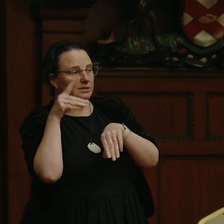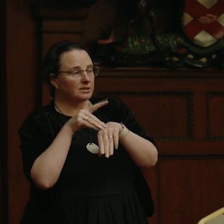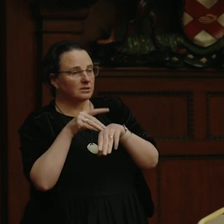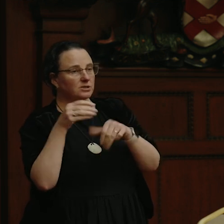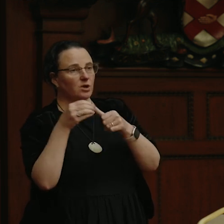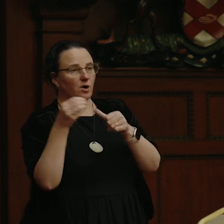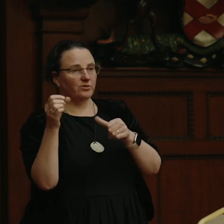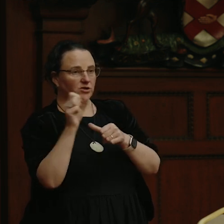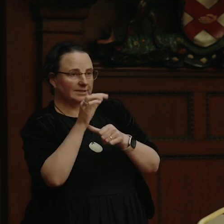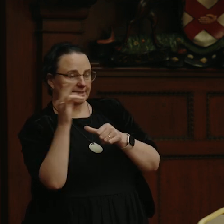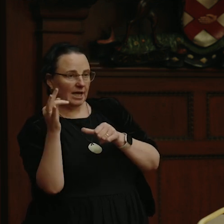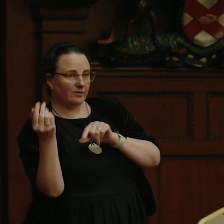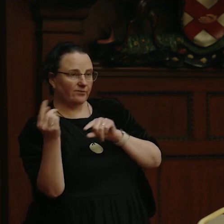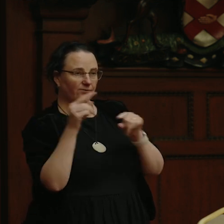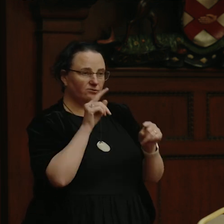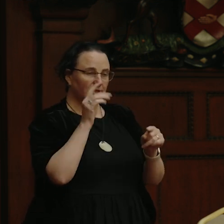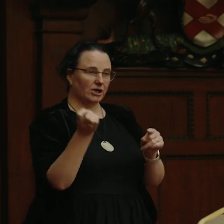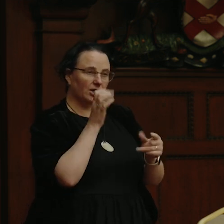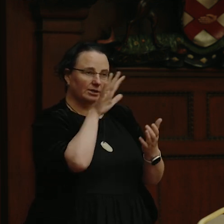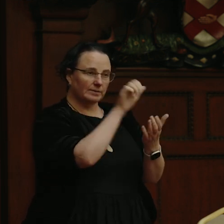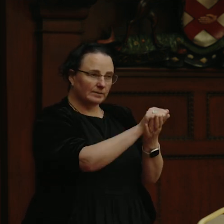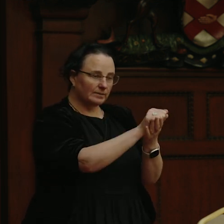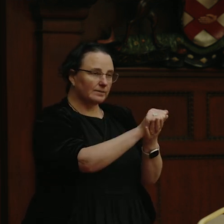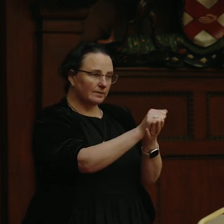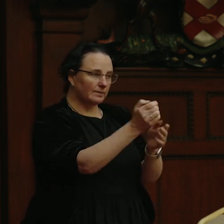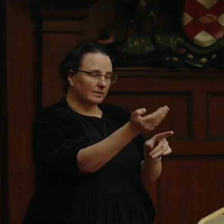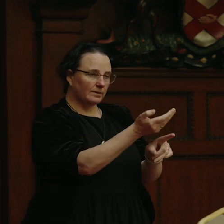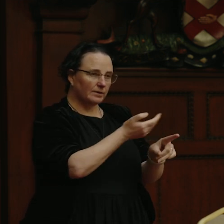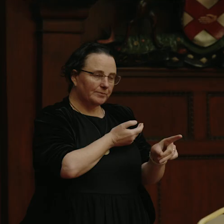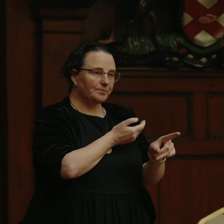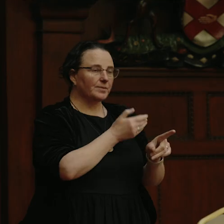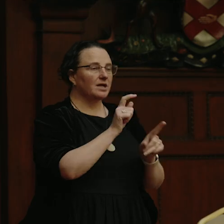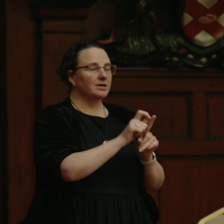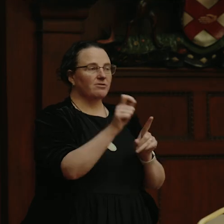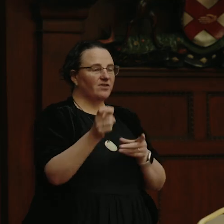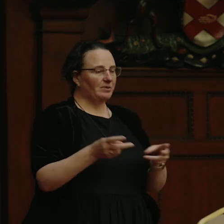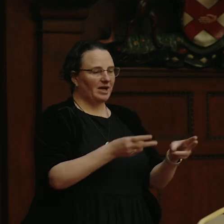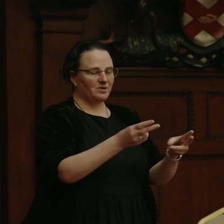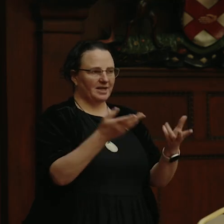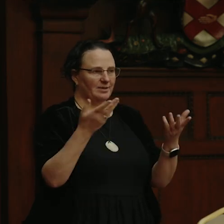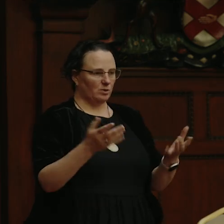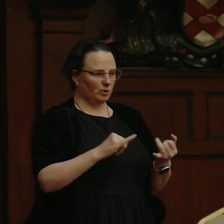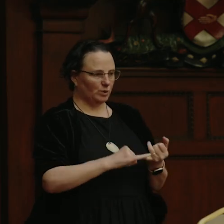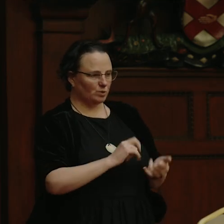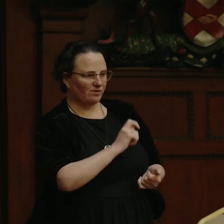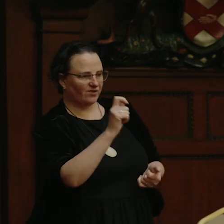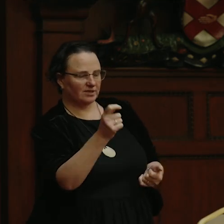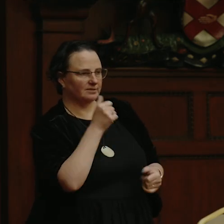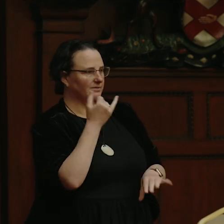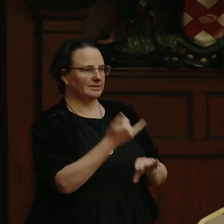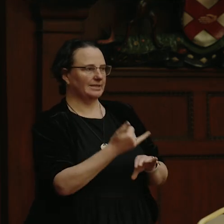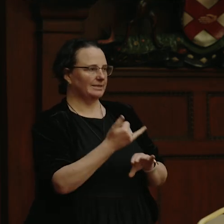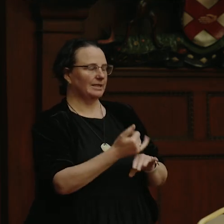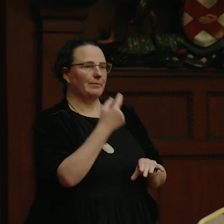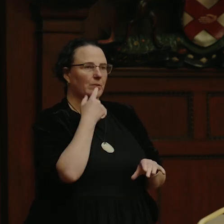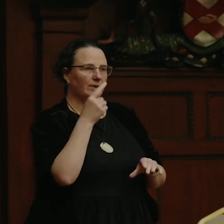help you get that earlier diagnosis. The referral pathways aren't there at the moment, but things that we can look